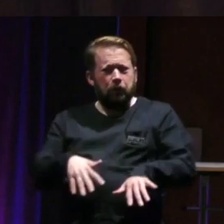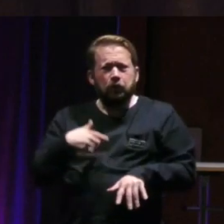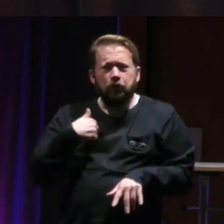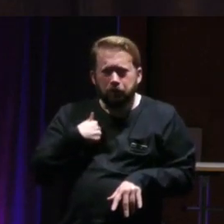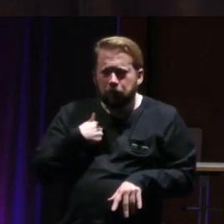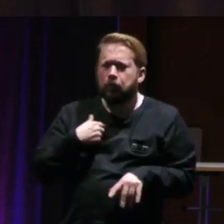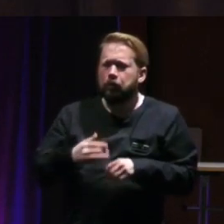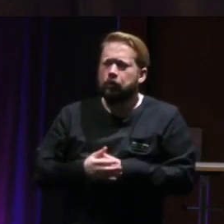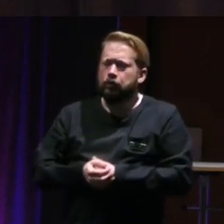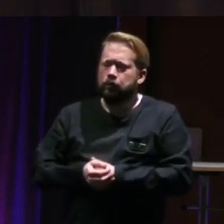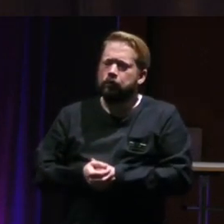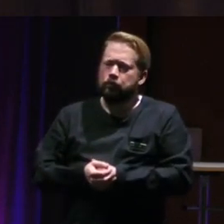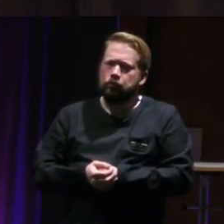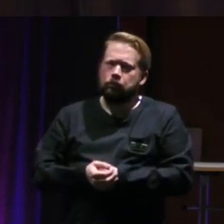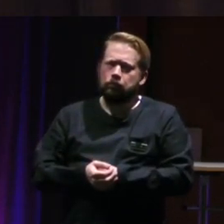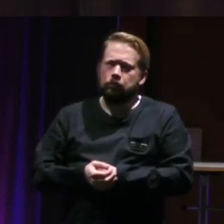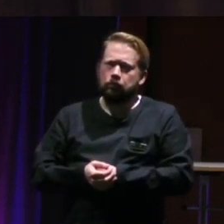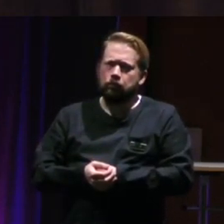But, you know,